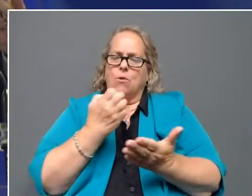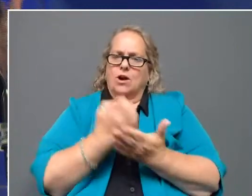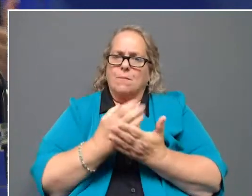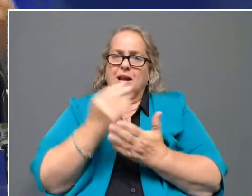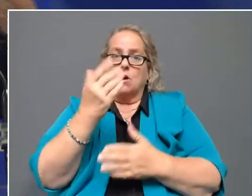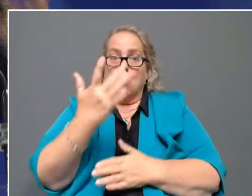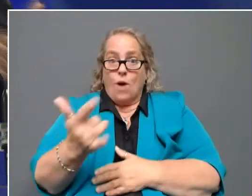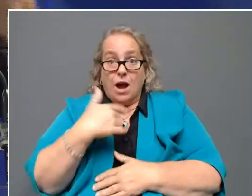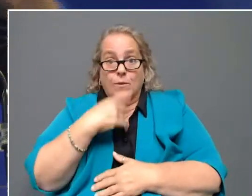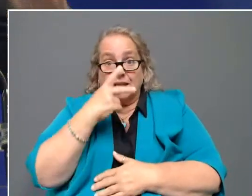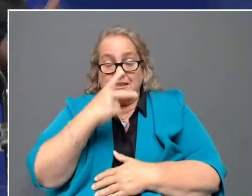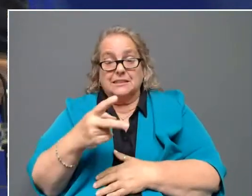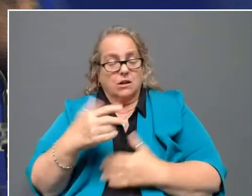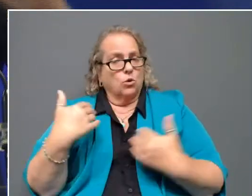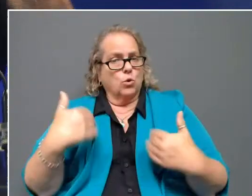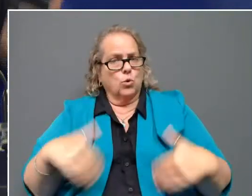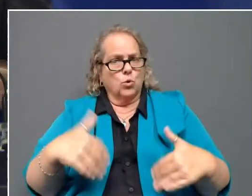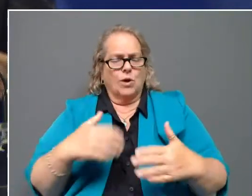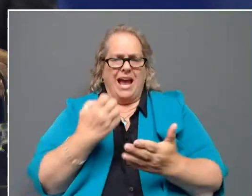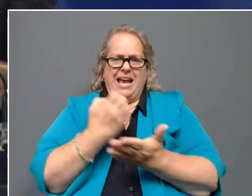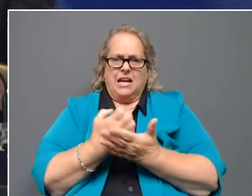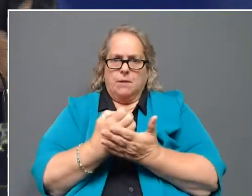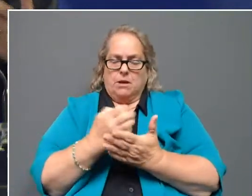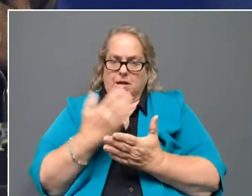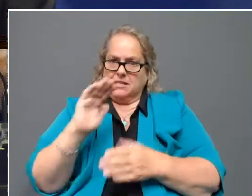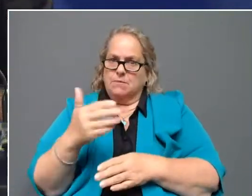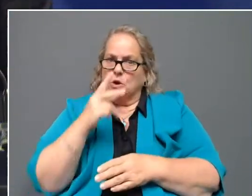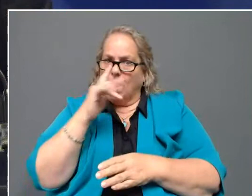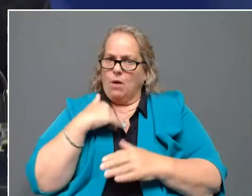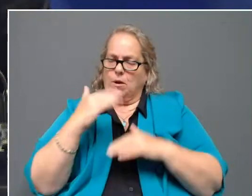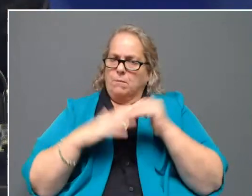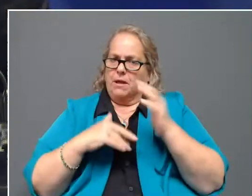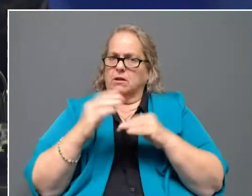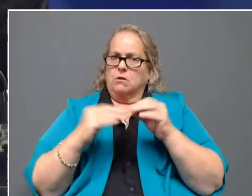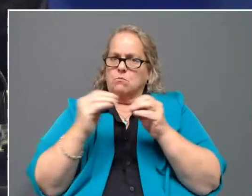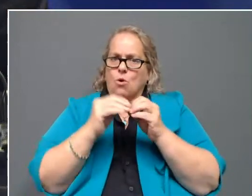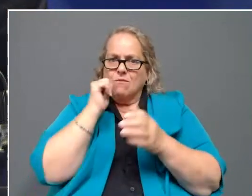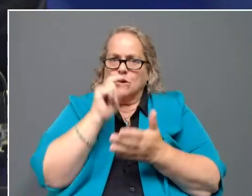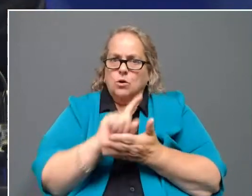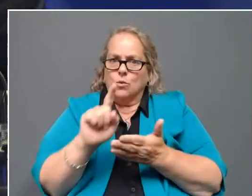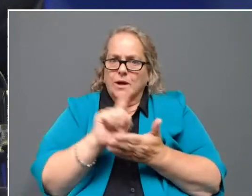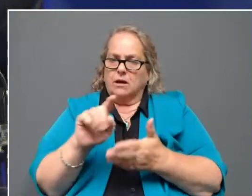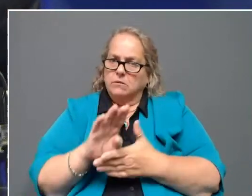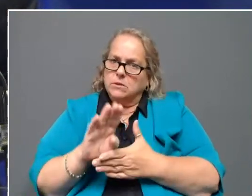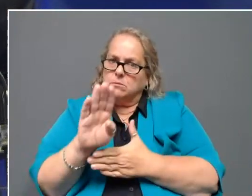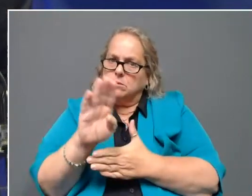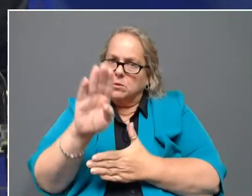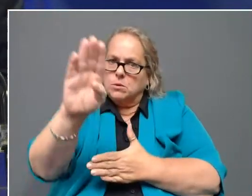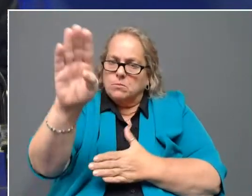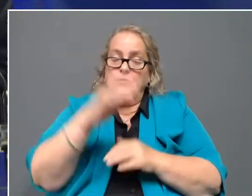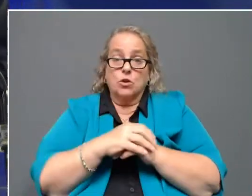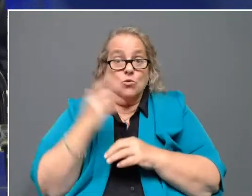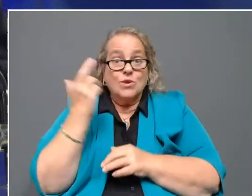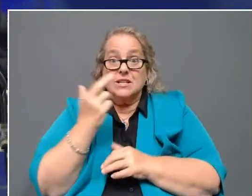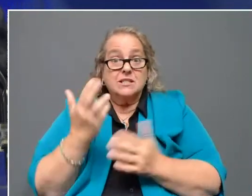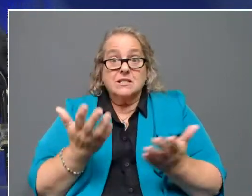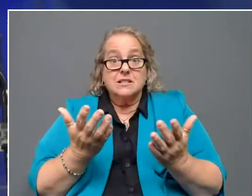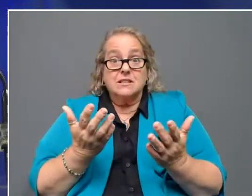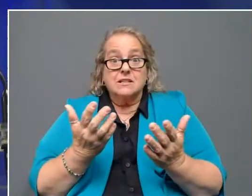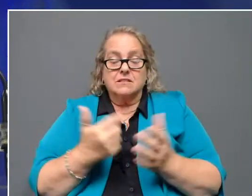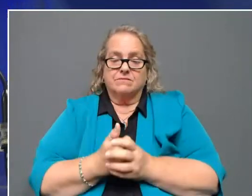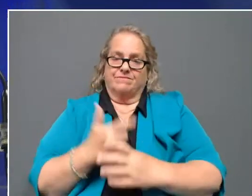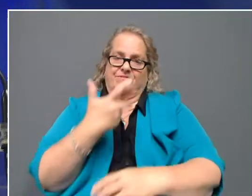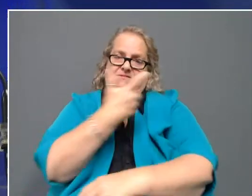economic momentum that seems to build more every week, every day. The reason? Vaccines.